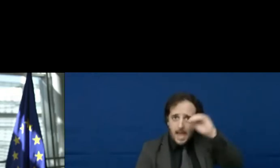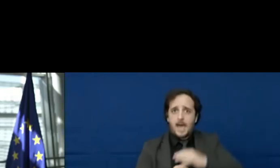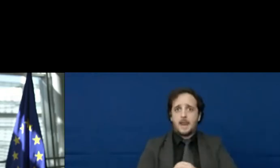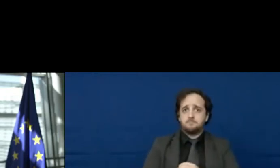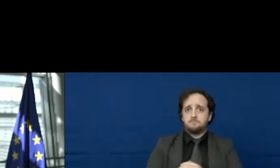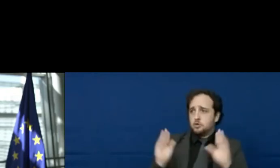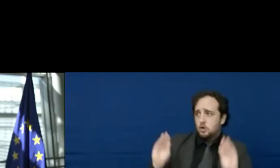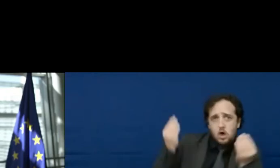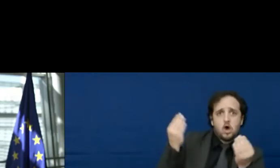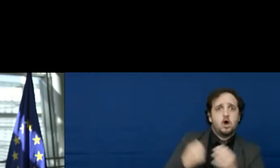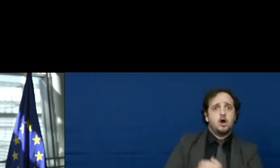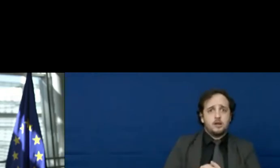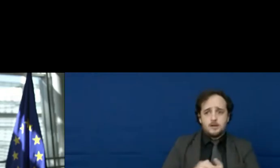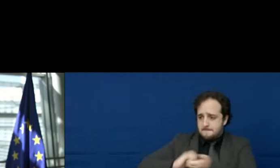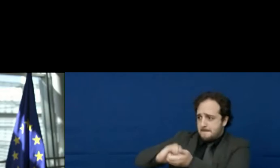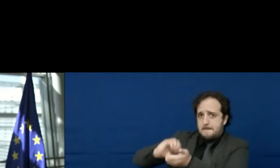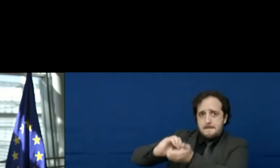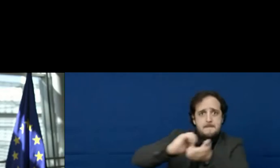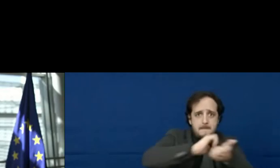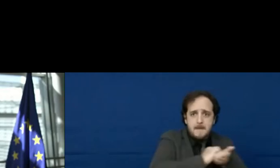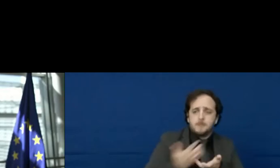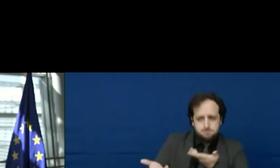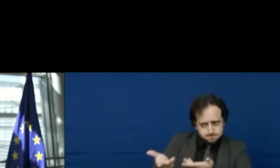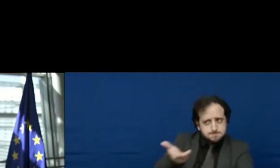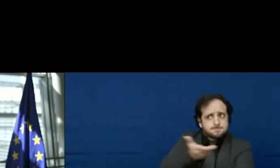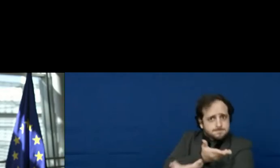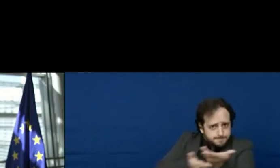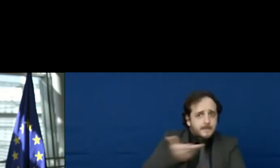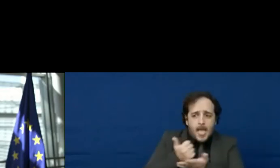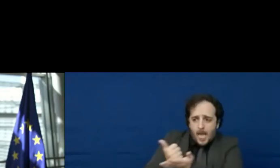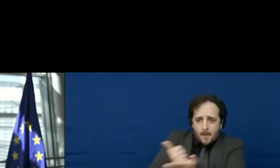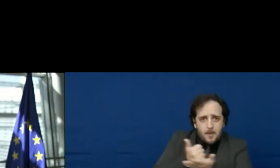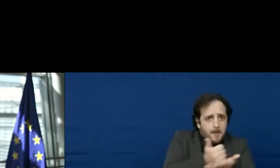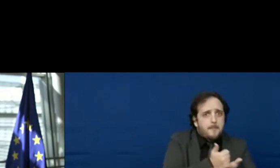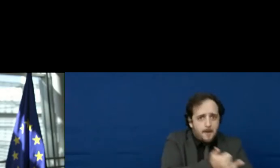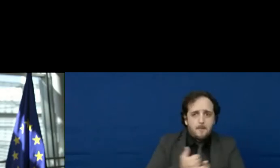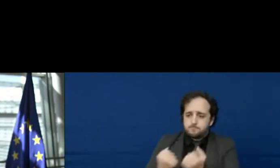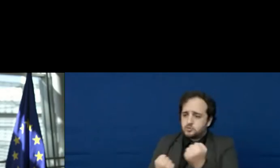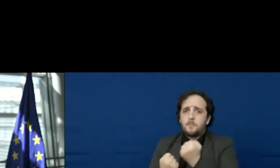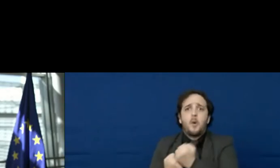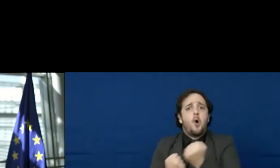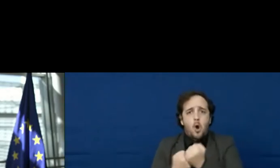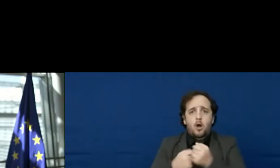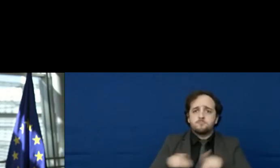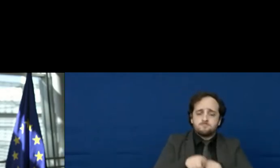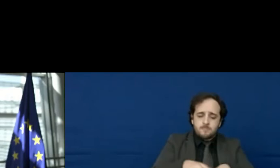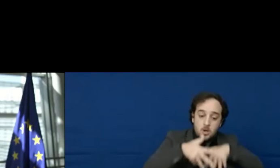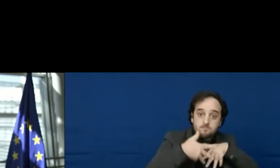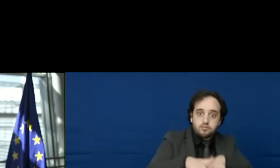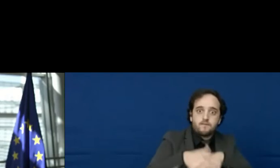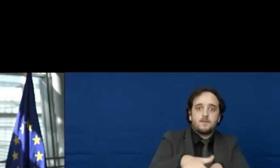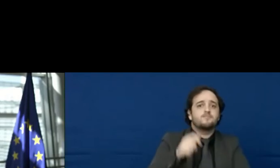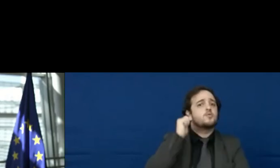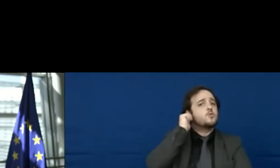youth organizations. The EU is ready to lead by example, including via the